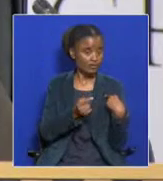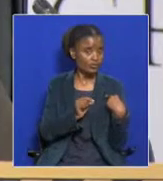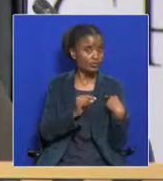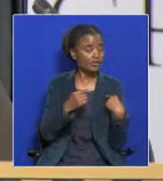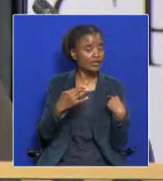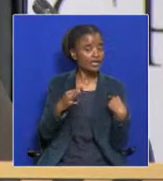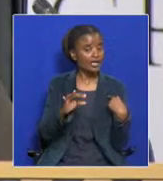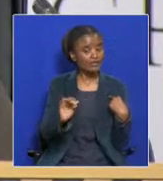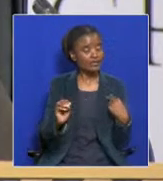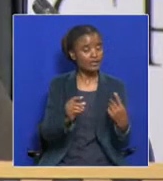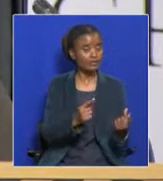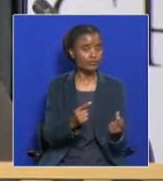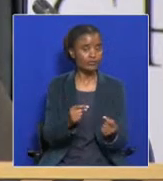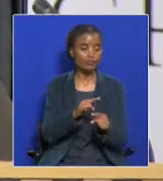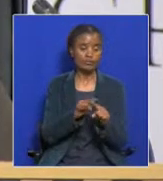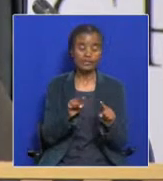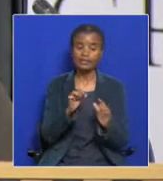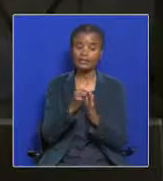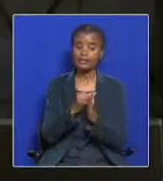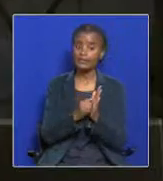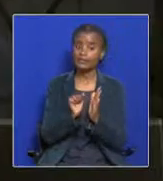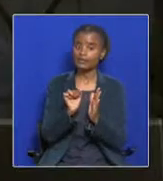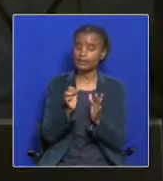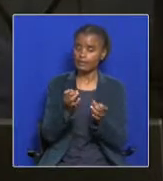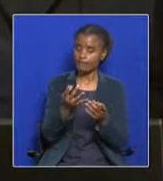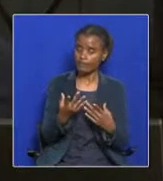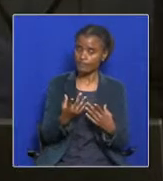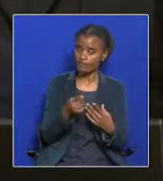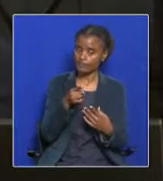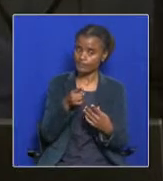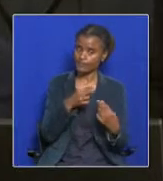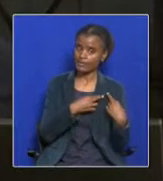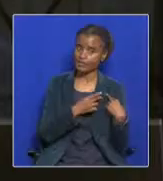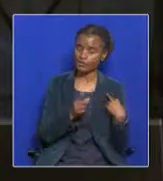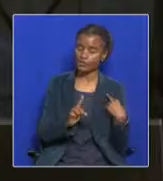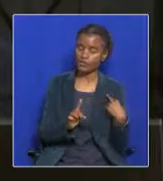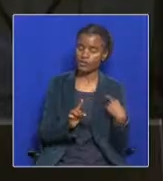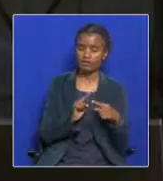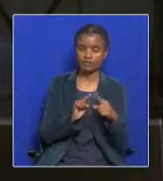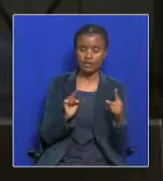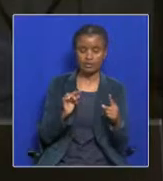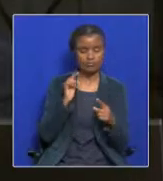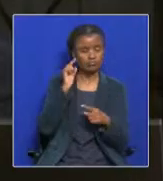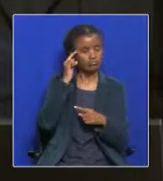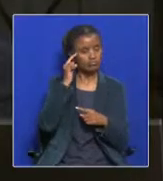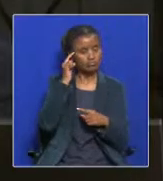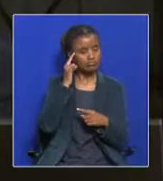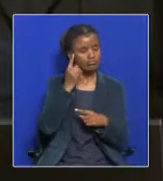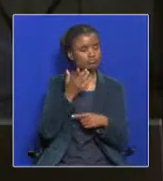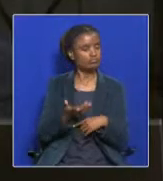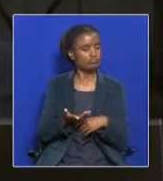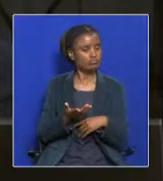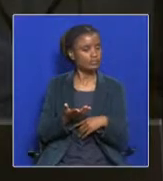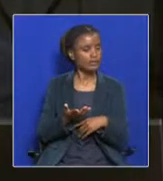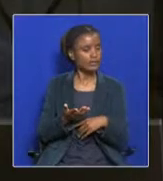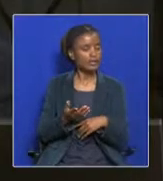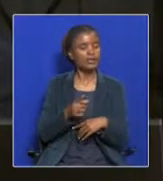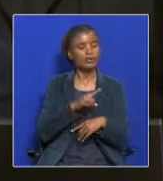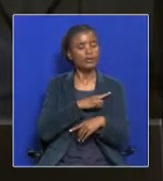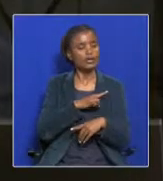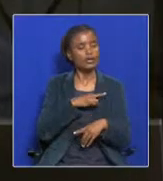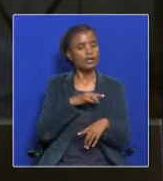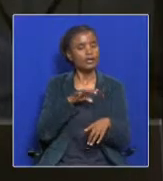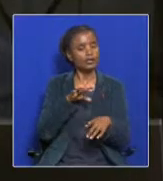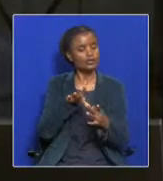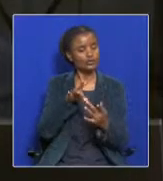he does. So there is that curiosity of why would you have picked him? You are on leave, you are not